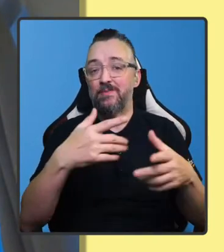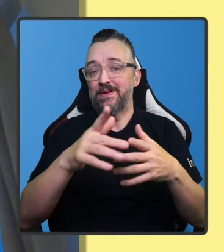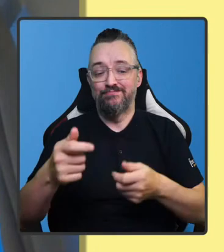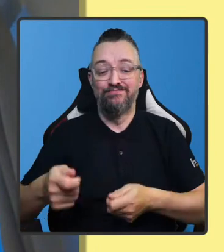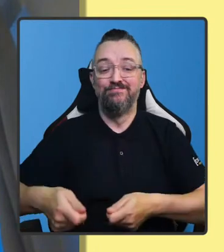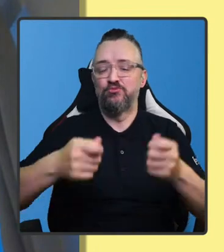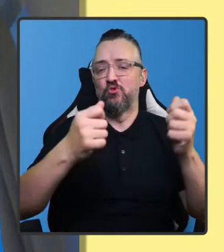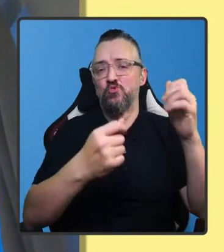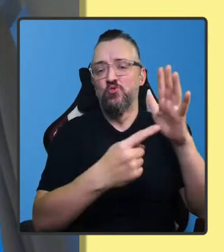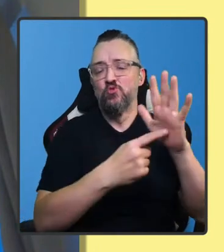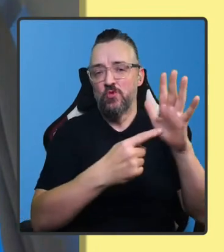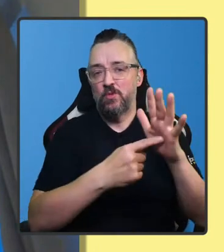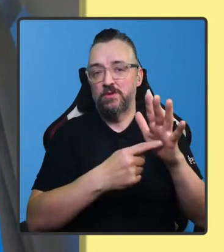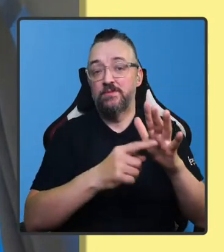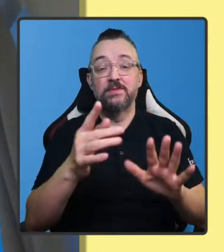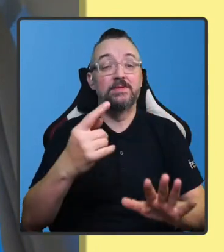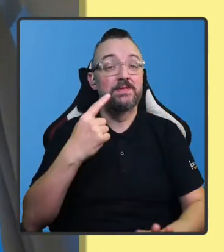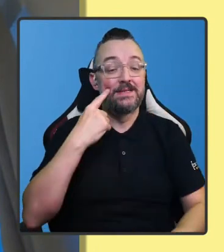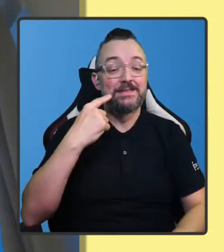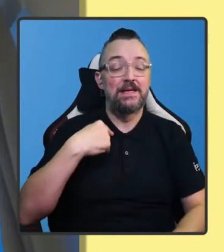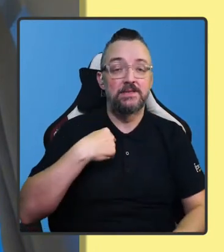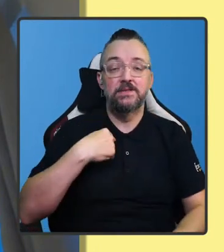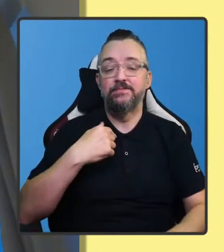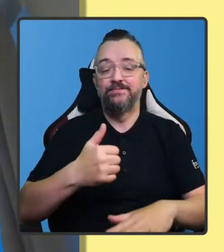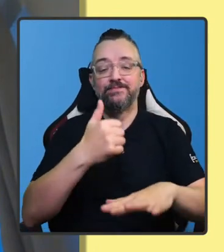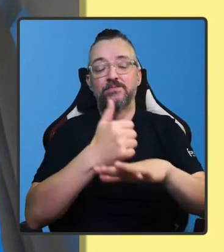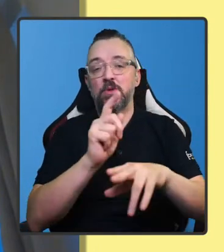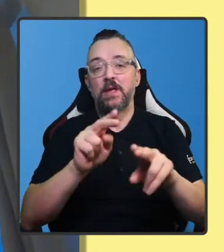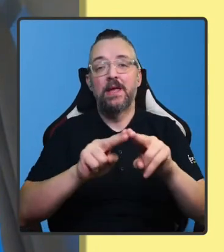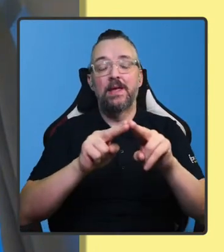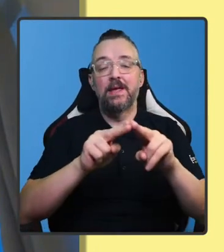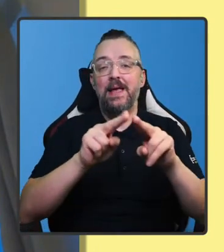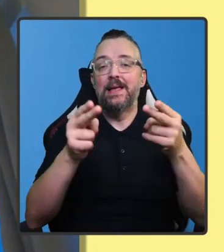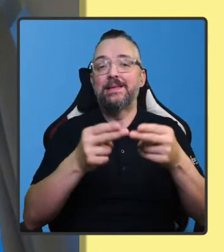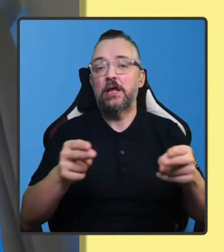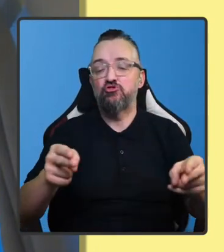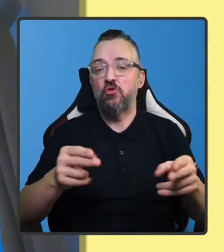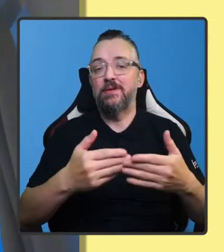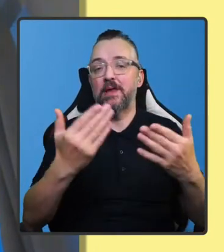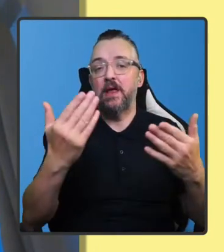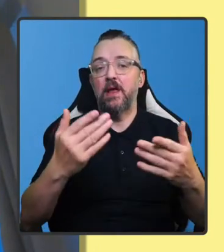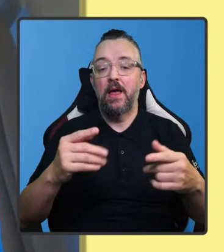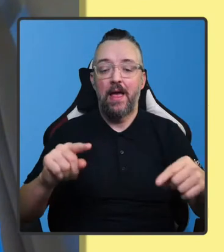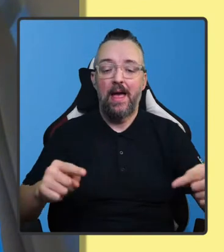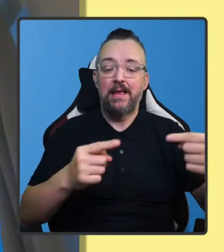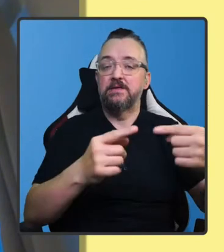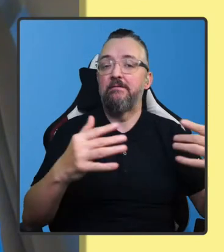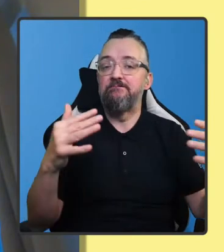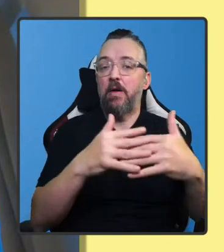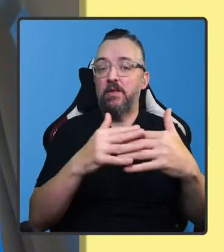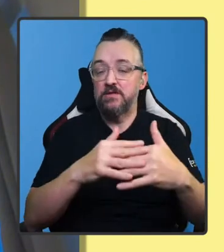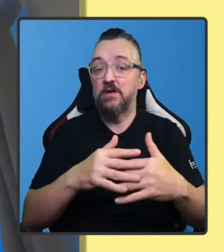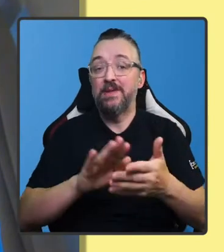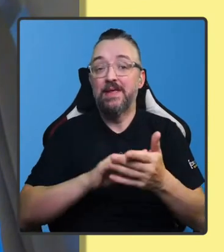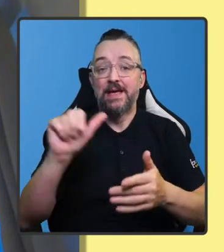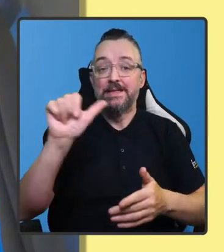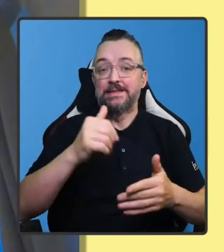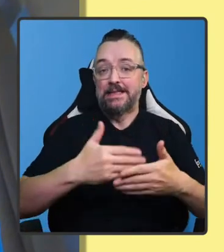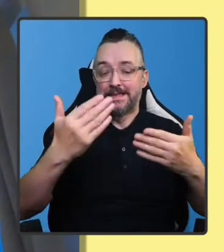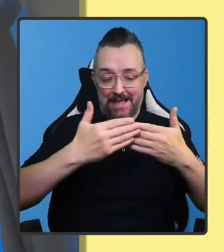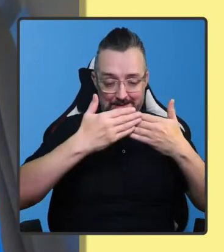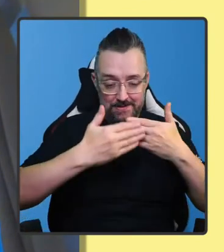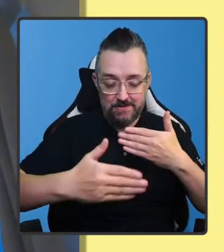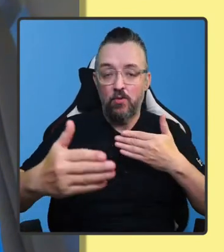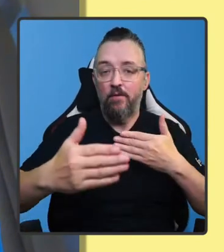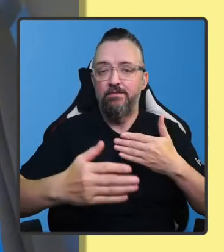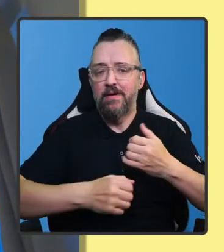conference. Yesterday marked International Day for the Elimination of Violence Against Women, launching 16 days of activism,